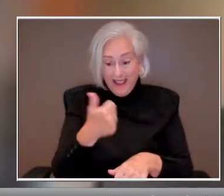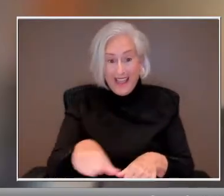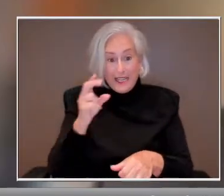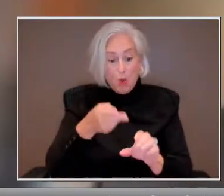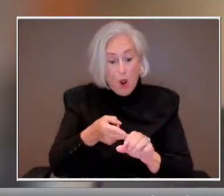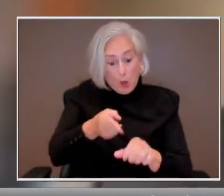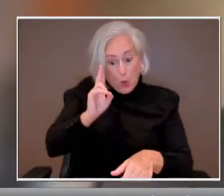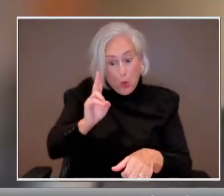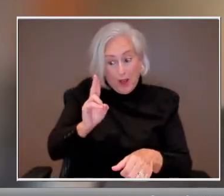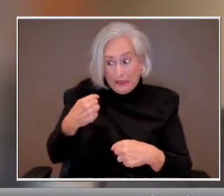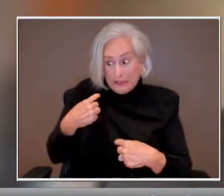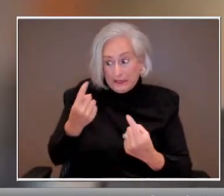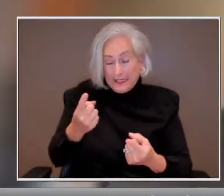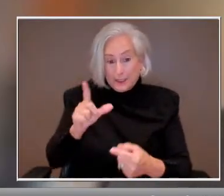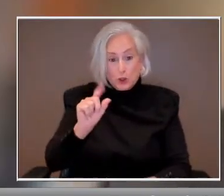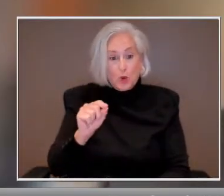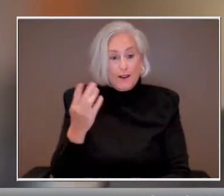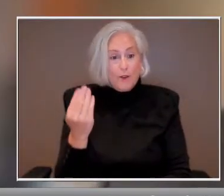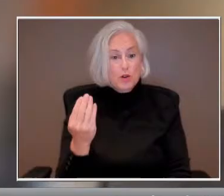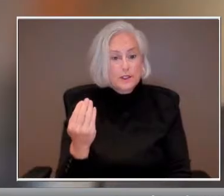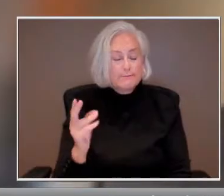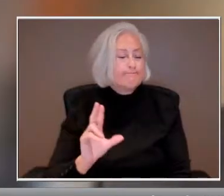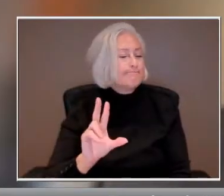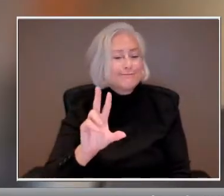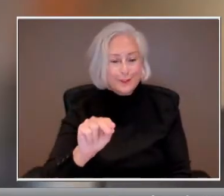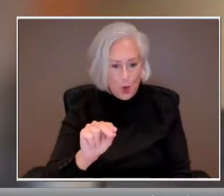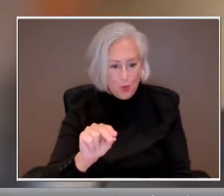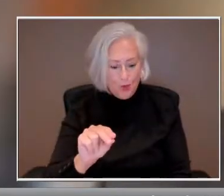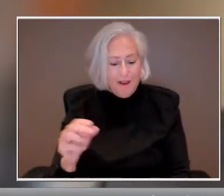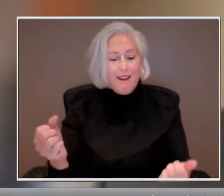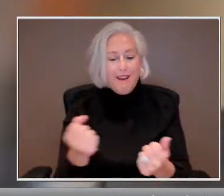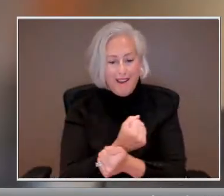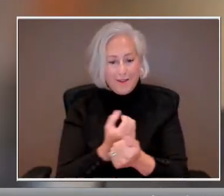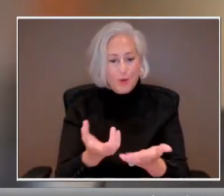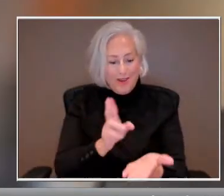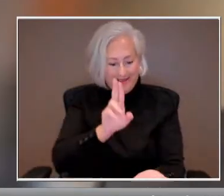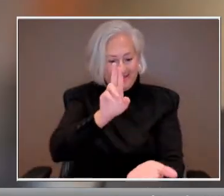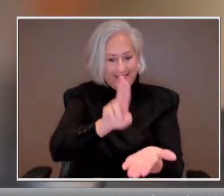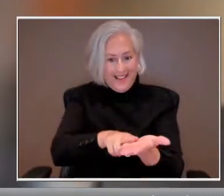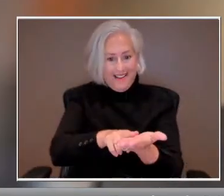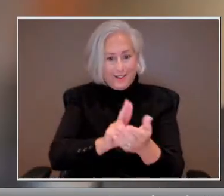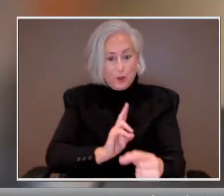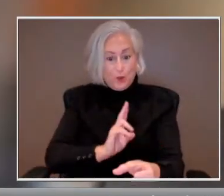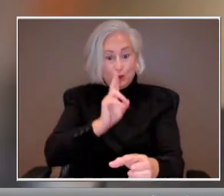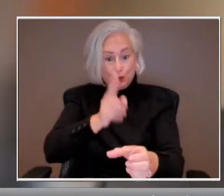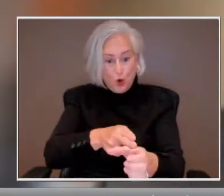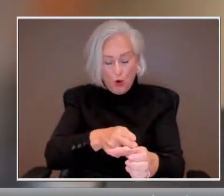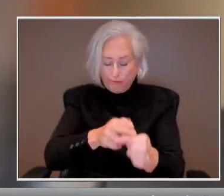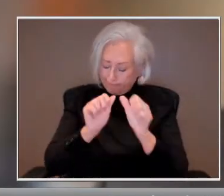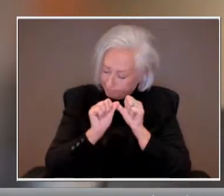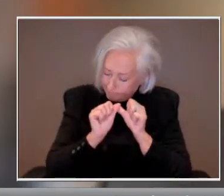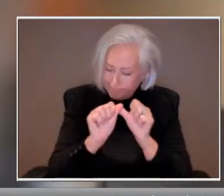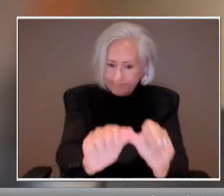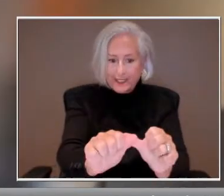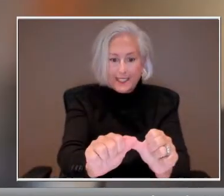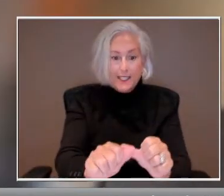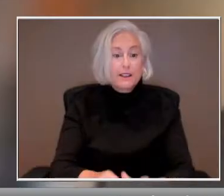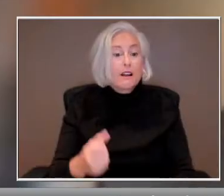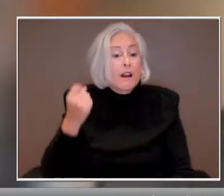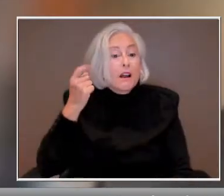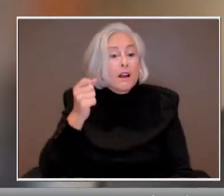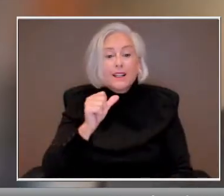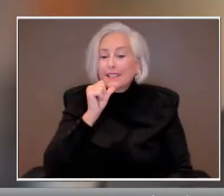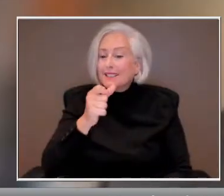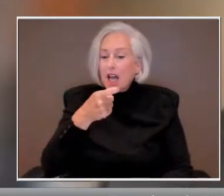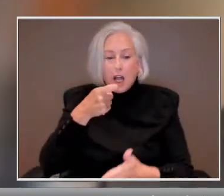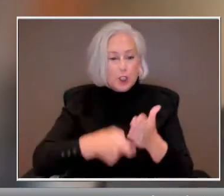work? And we have not. Everybody who's signed on to participate has stayed engaged. And actually, we don't charge anything to be part